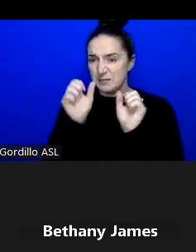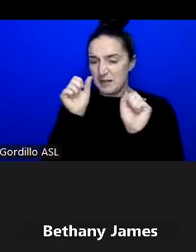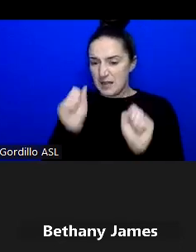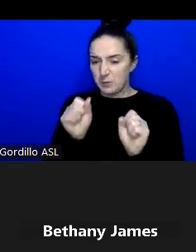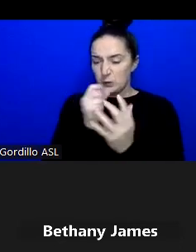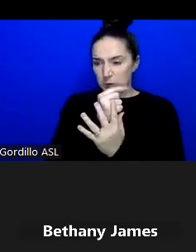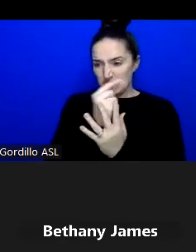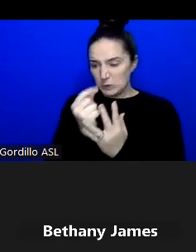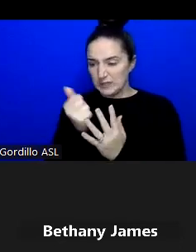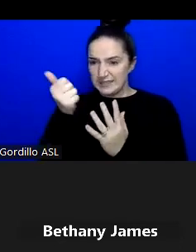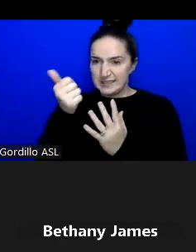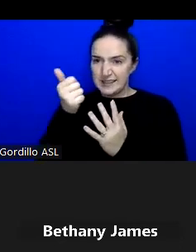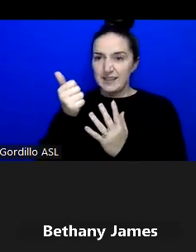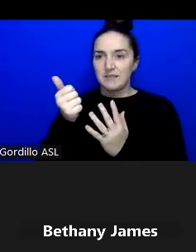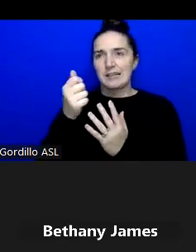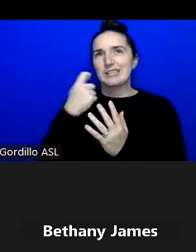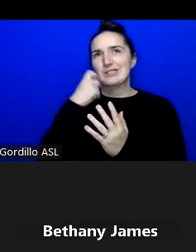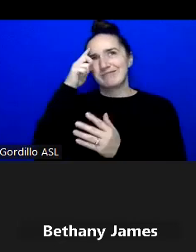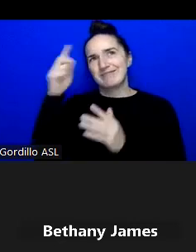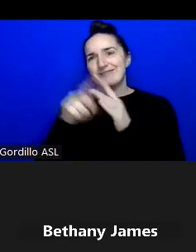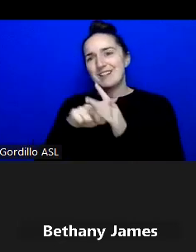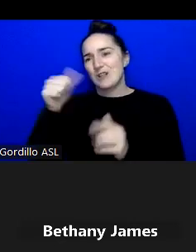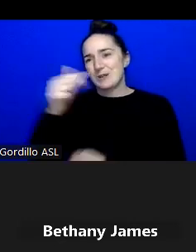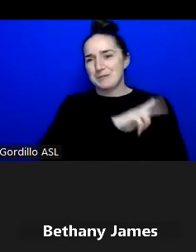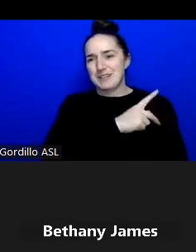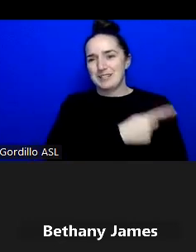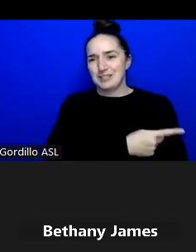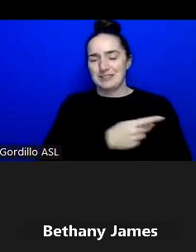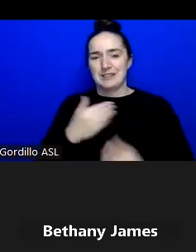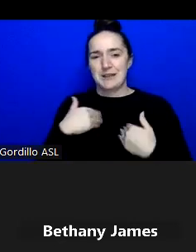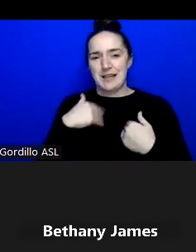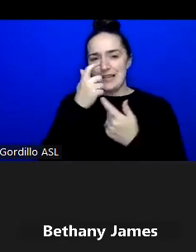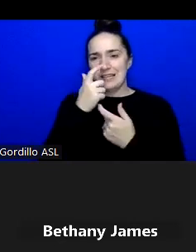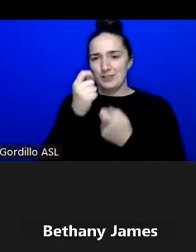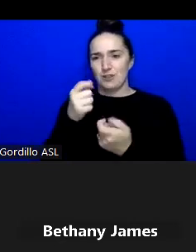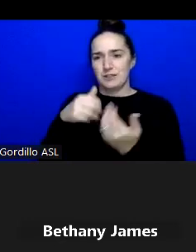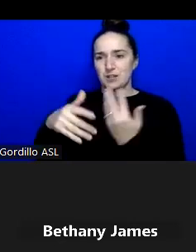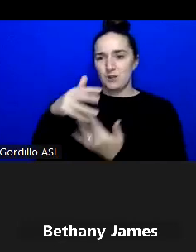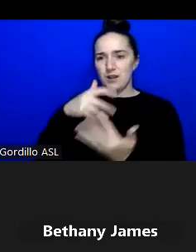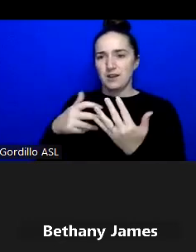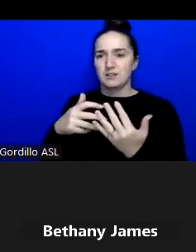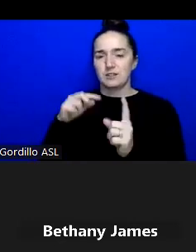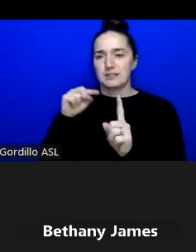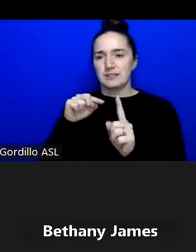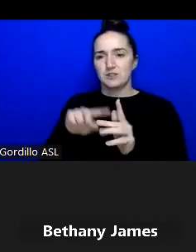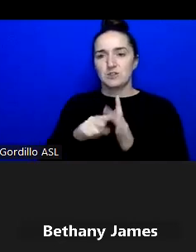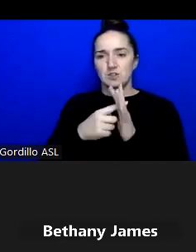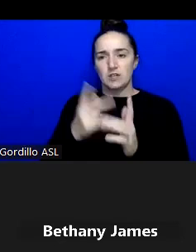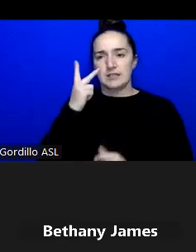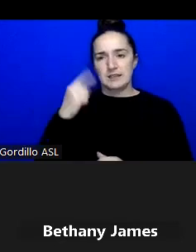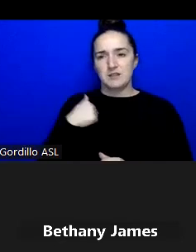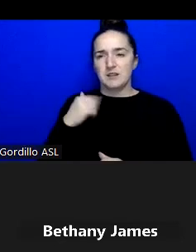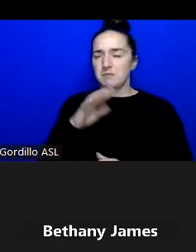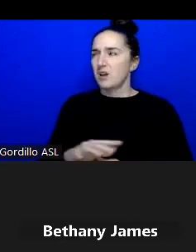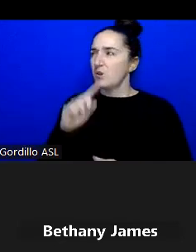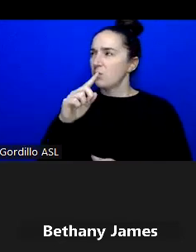I had a patient, I'm just thinking of another one here, that we had kind of an interesting interaction. He started seeing me, it's been about 1.5 years